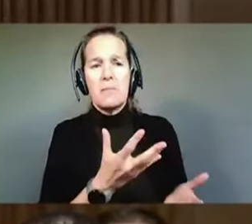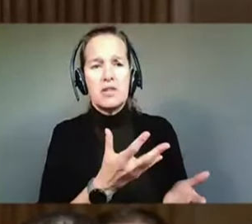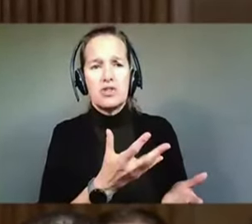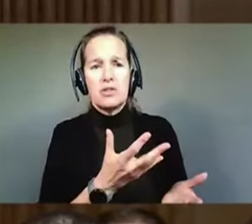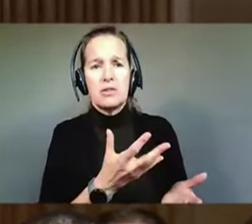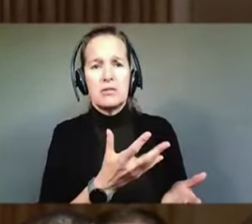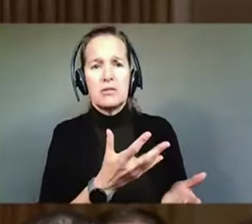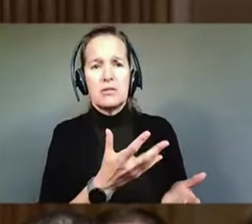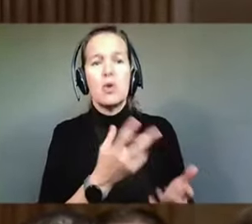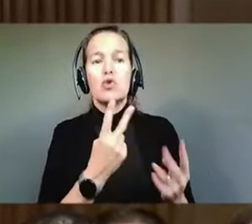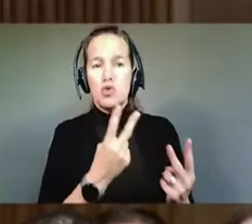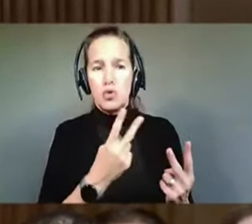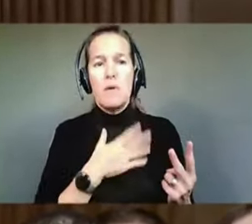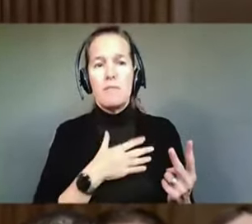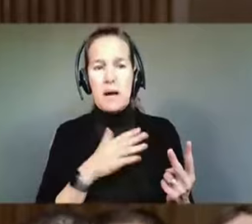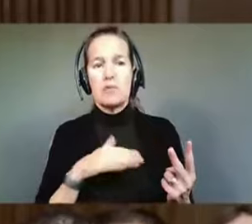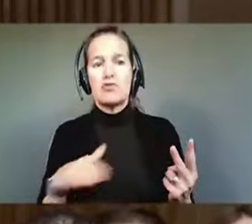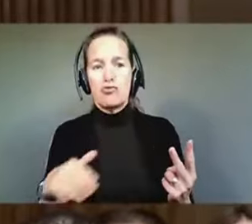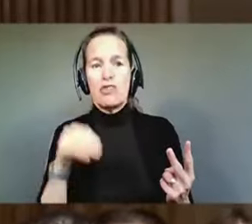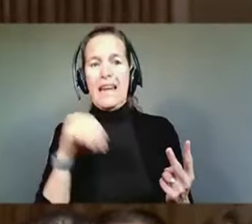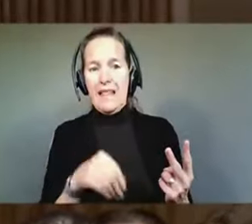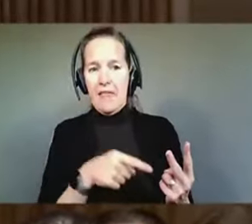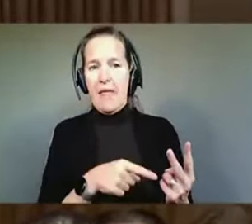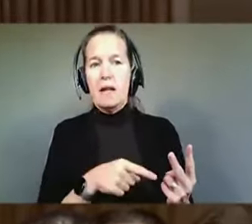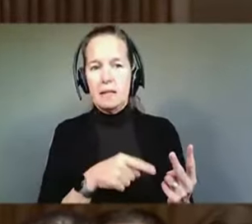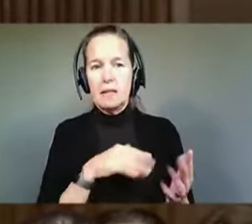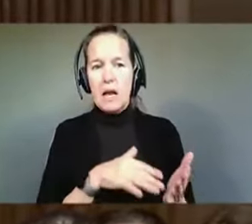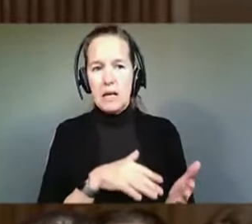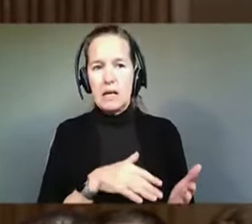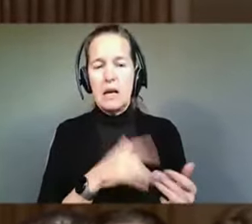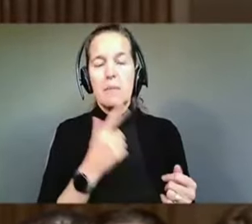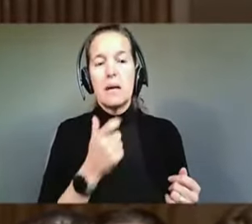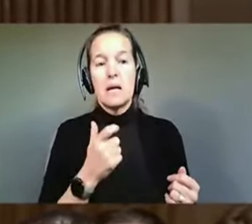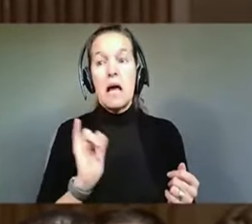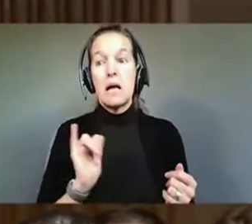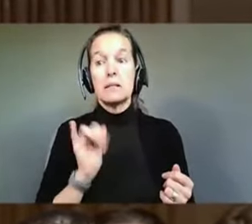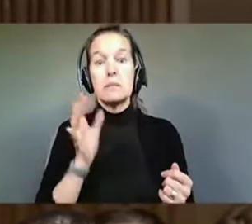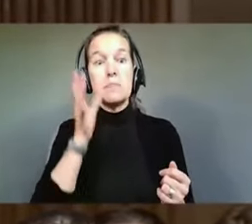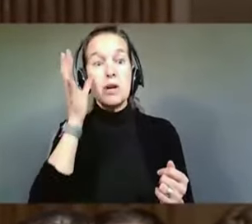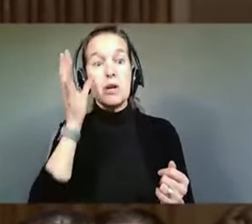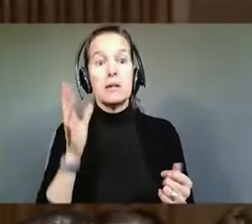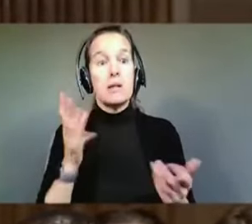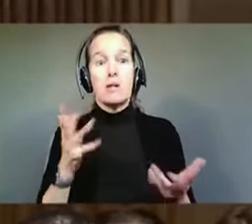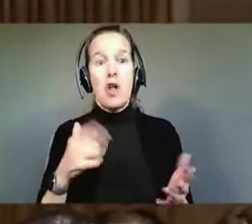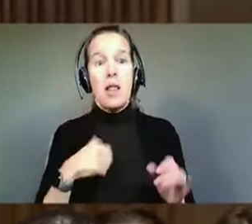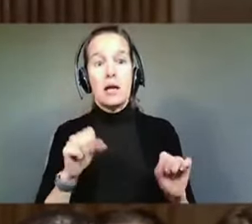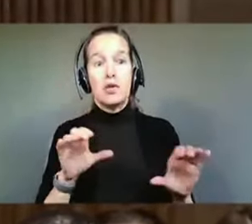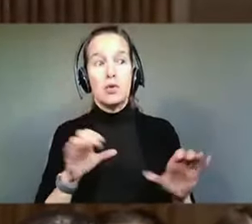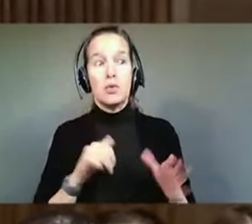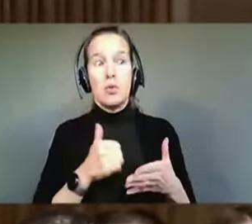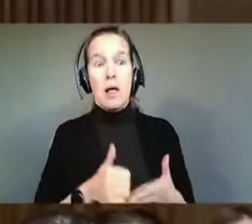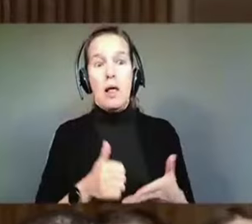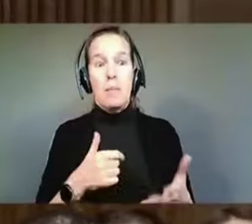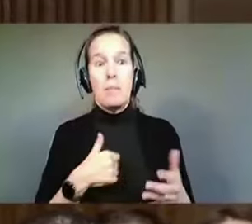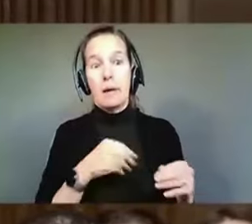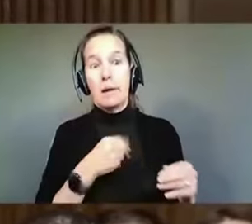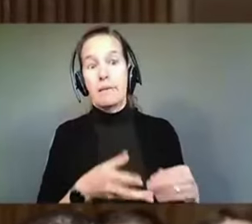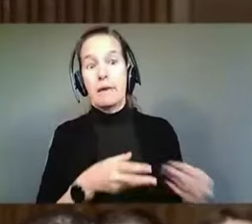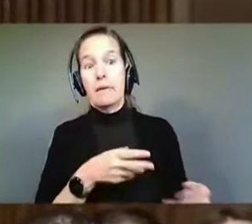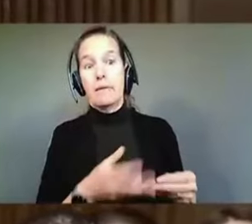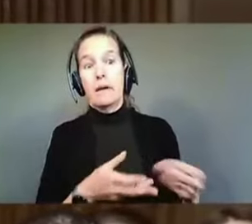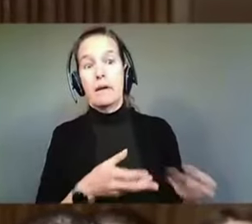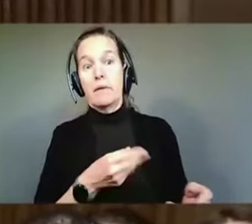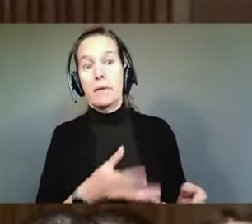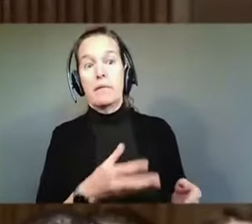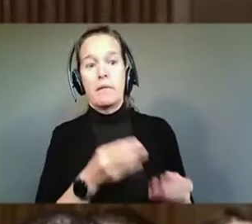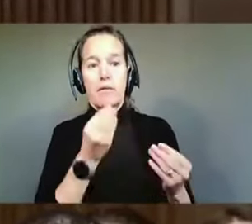of my children are in that study because as a parent, that was the only thing we could do to help the situation is to give them information. So we just do